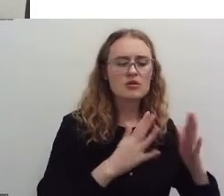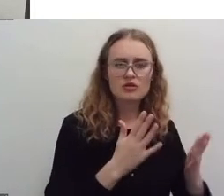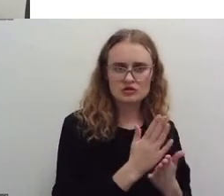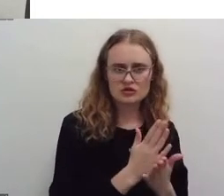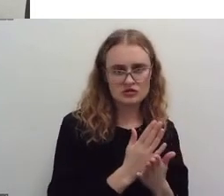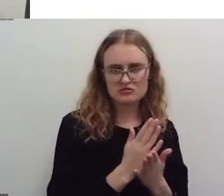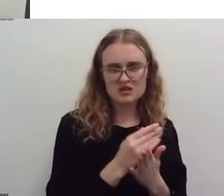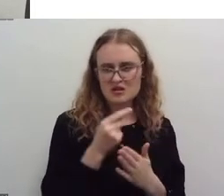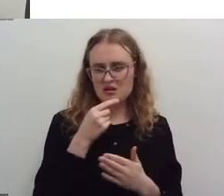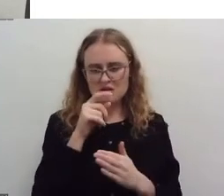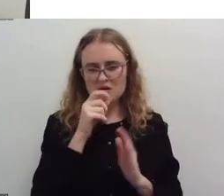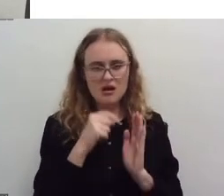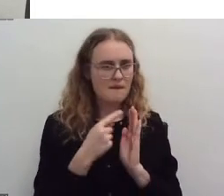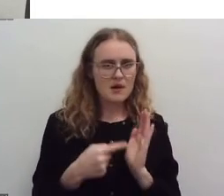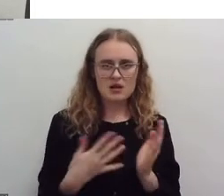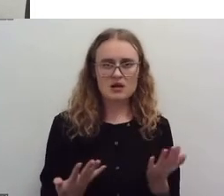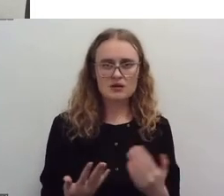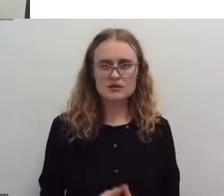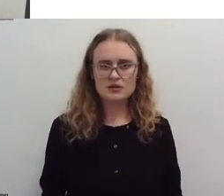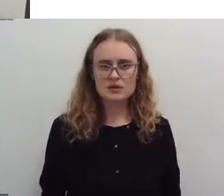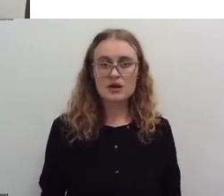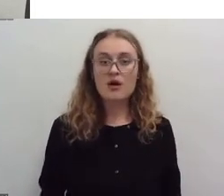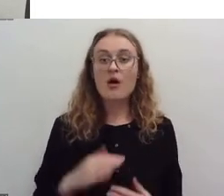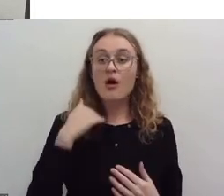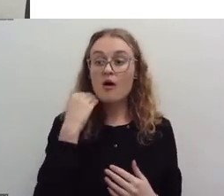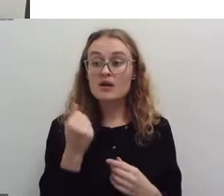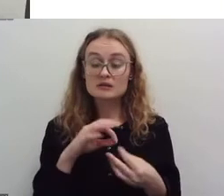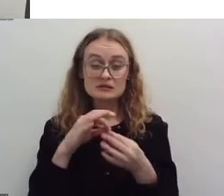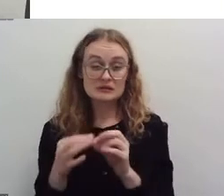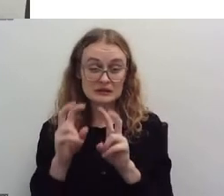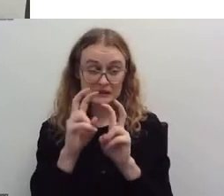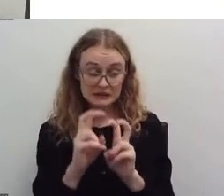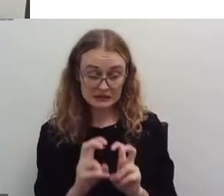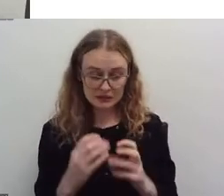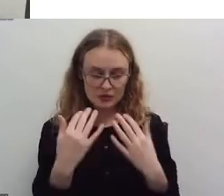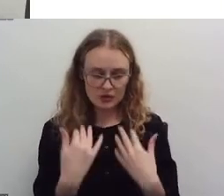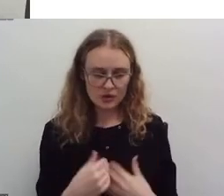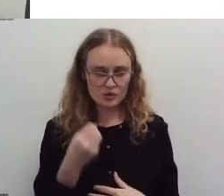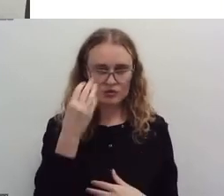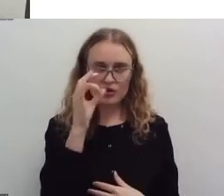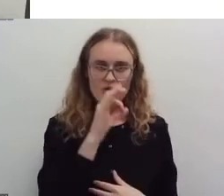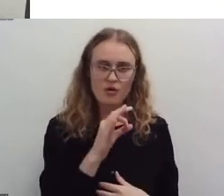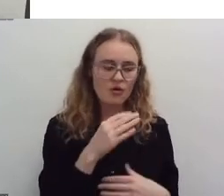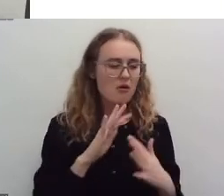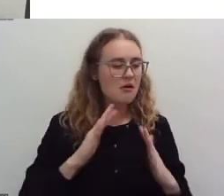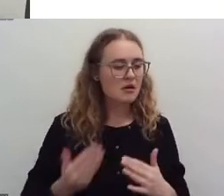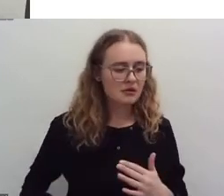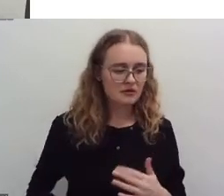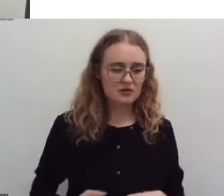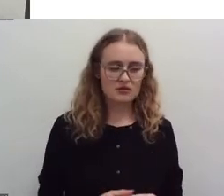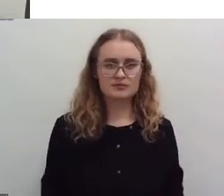placed in foster care at the age of 16. As soon as people hear that I'm a foster kid, they wonder what I did to get